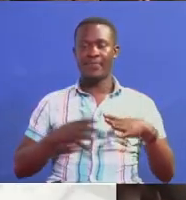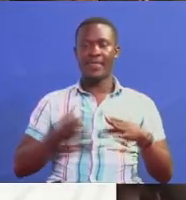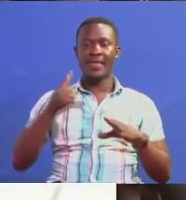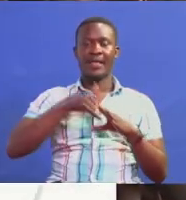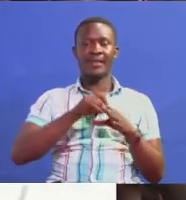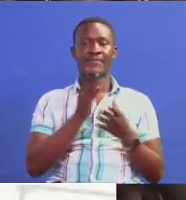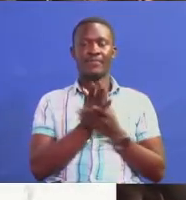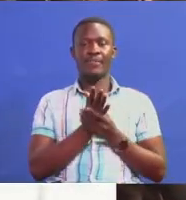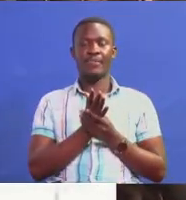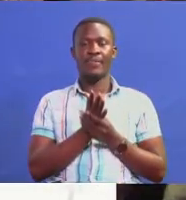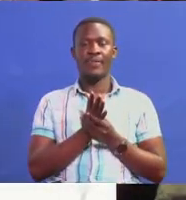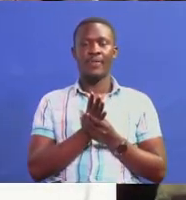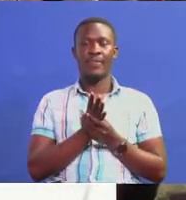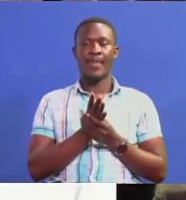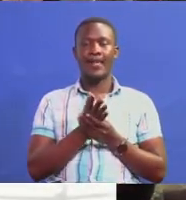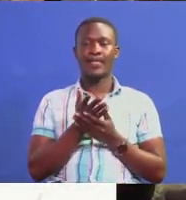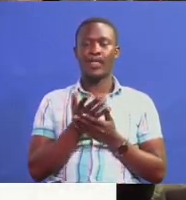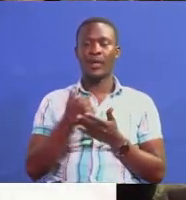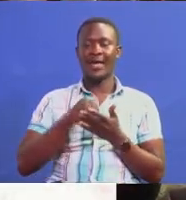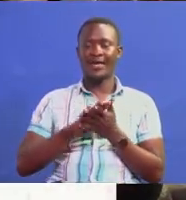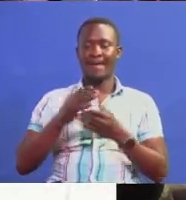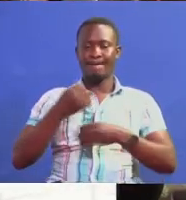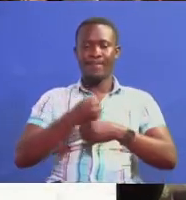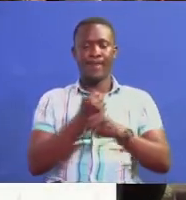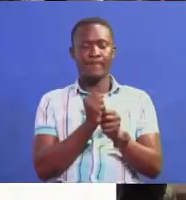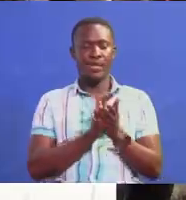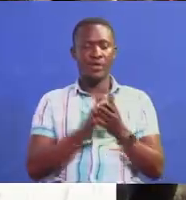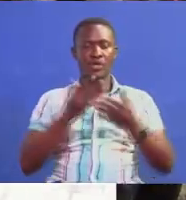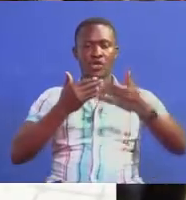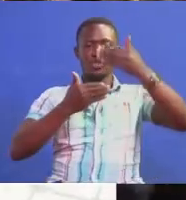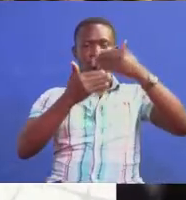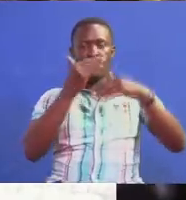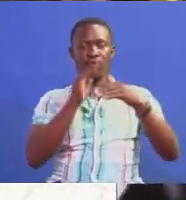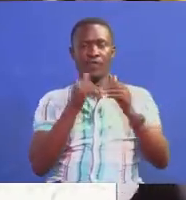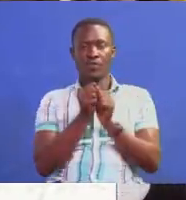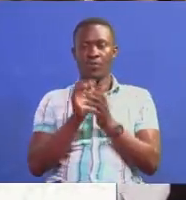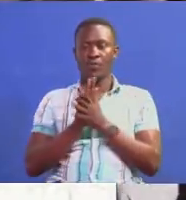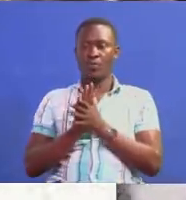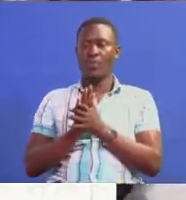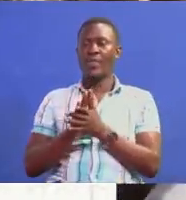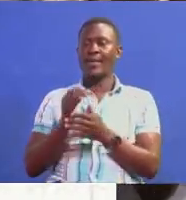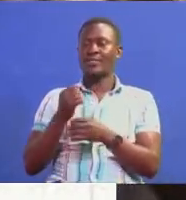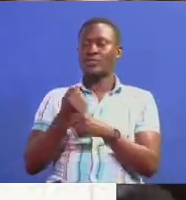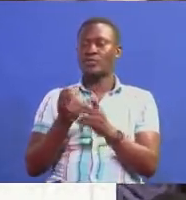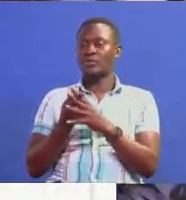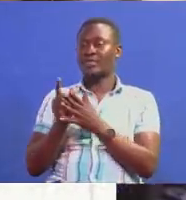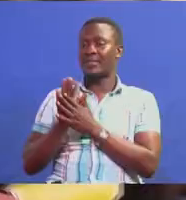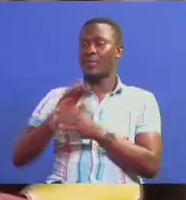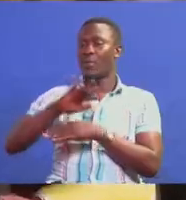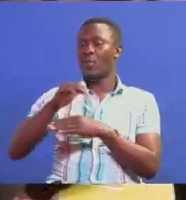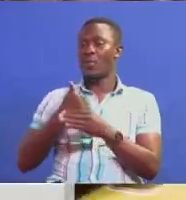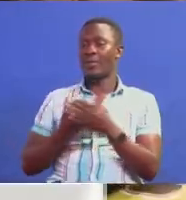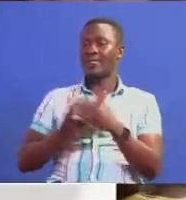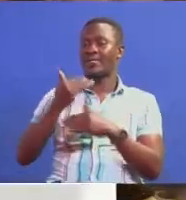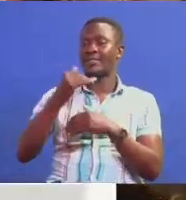include electrification and construction of the Nyamira University, with the latter set to kick off on the onset of